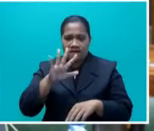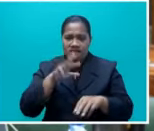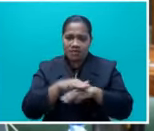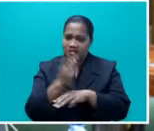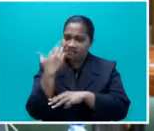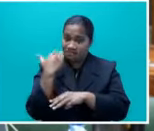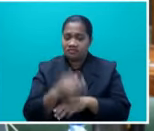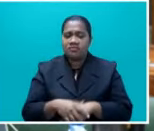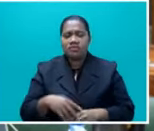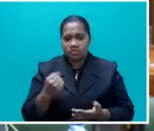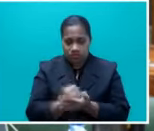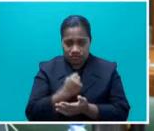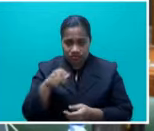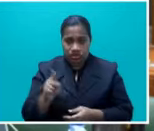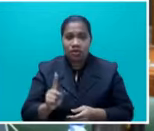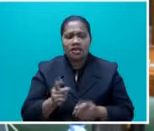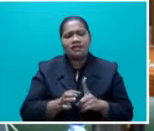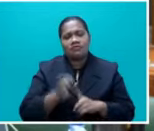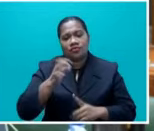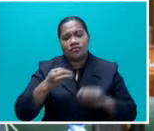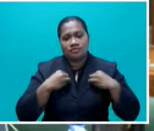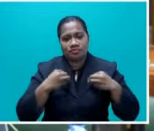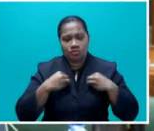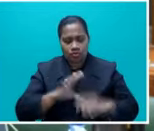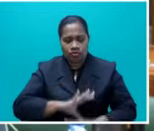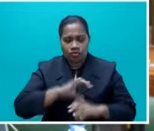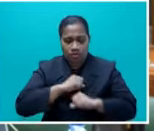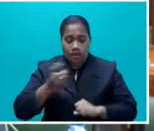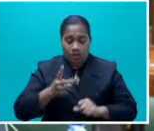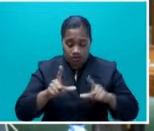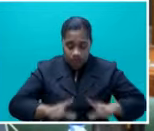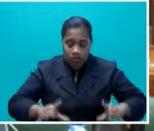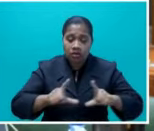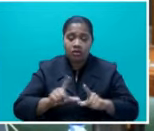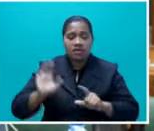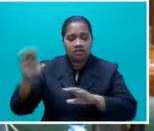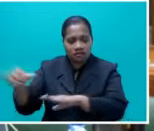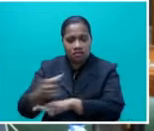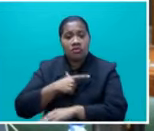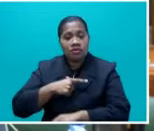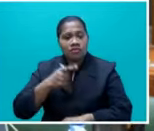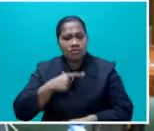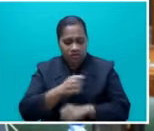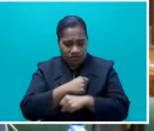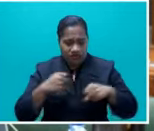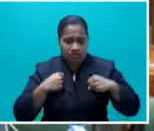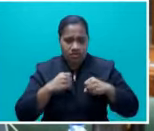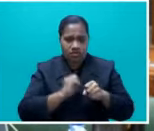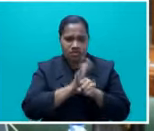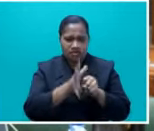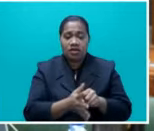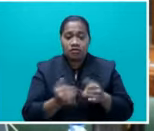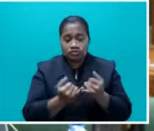is attributed to the improved business confidence both locally and abroad because of our post-COVID-19 strategies and